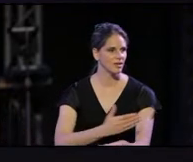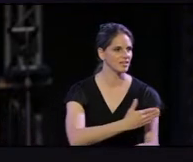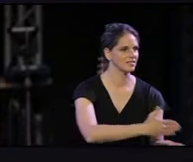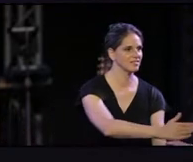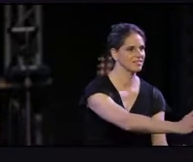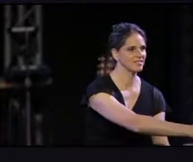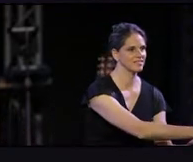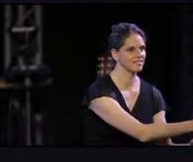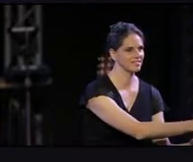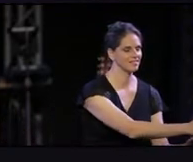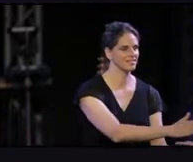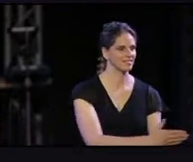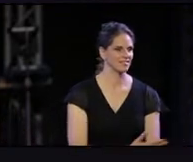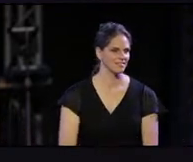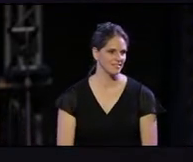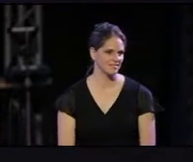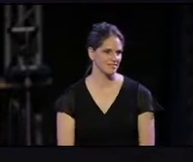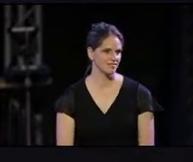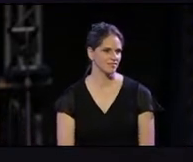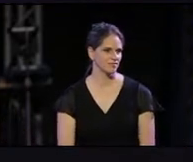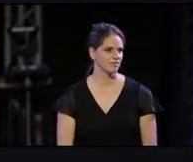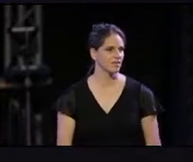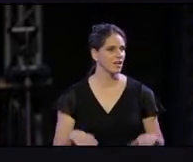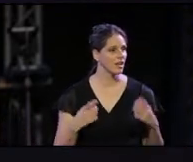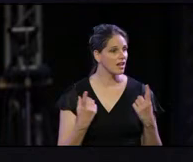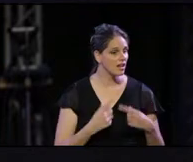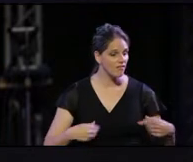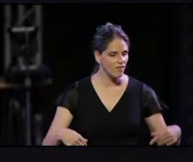And it's going to happen just as we live our lives.